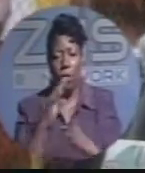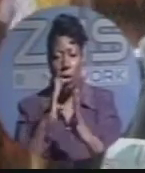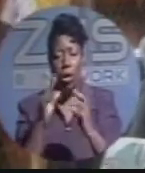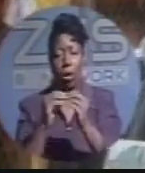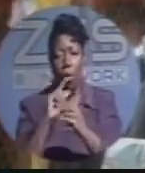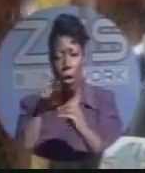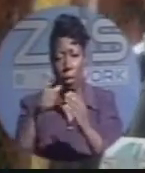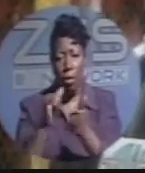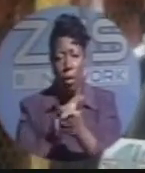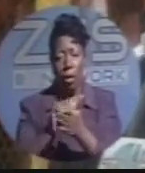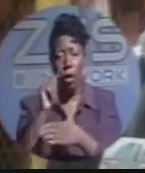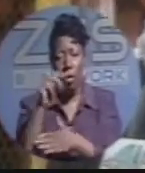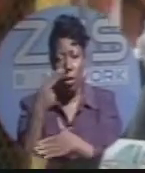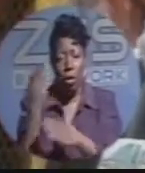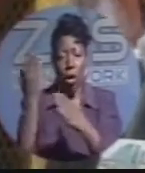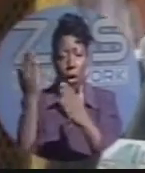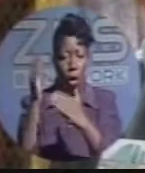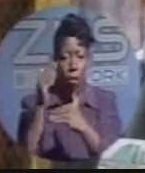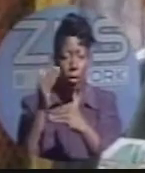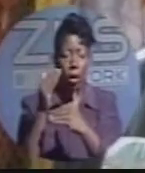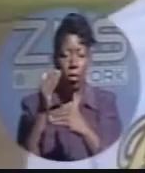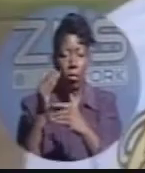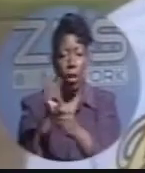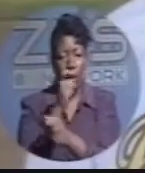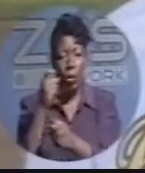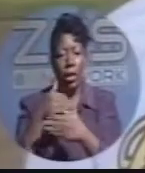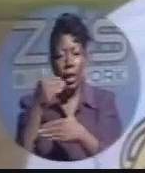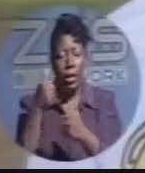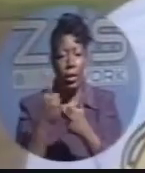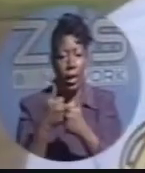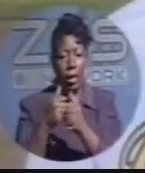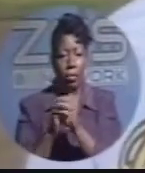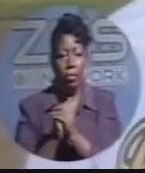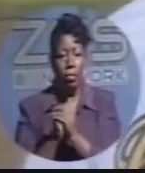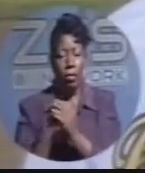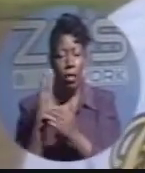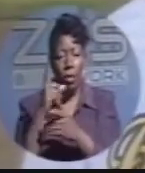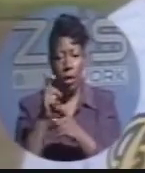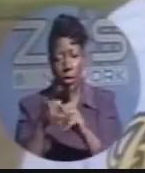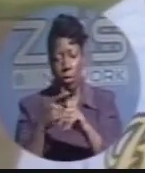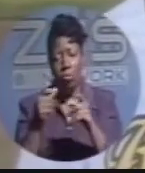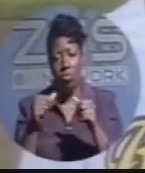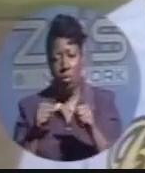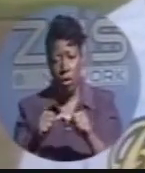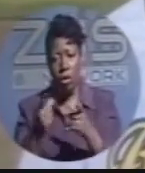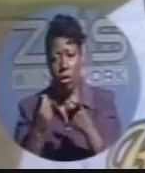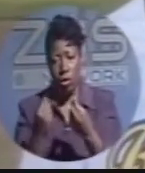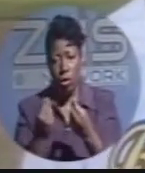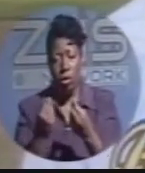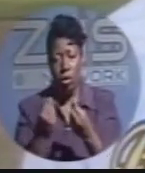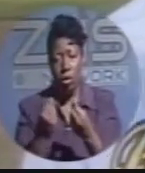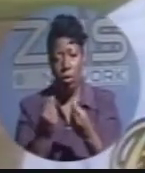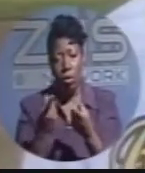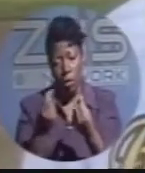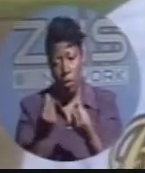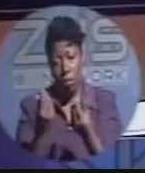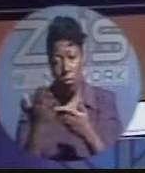on Thursday we'll come back and win the next game. We just need to continue doing the same thing that we did tonight, and we may come out